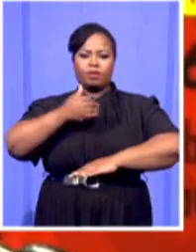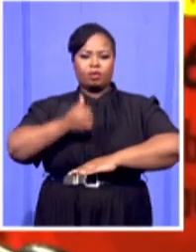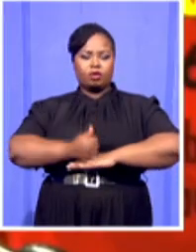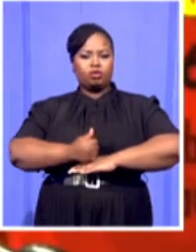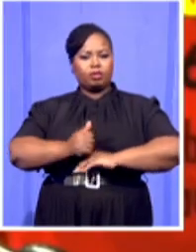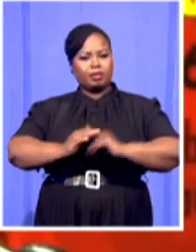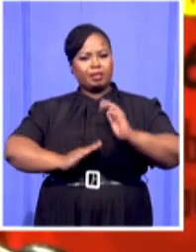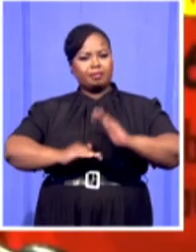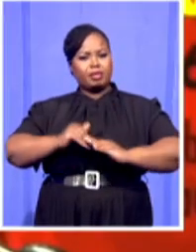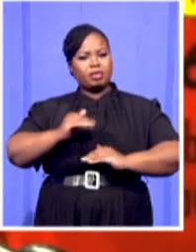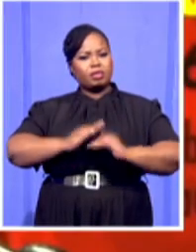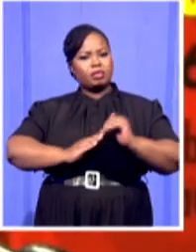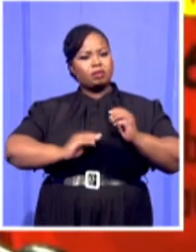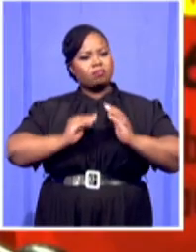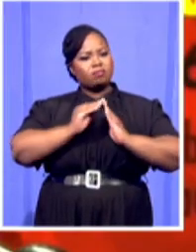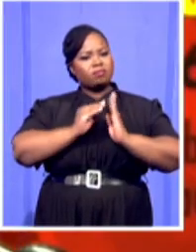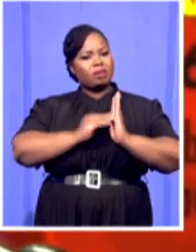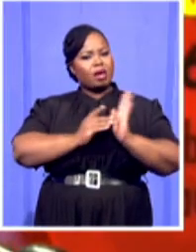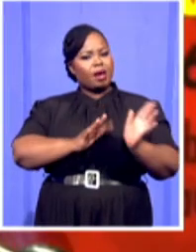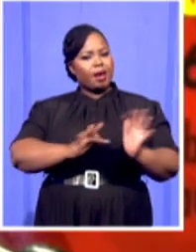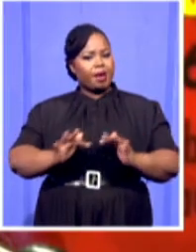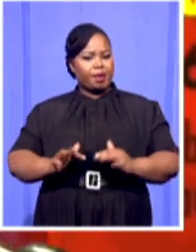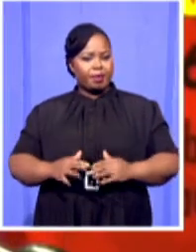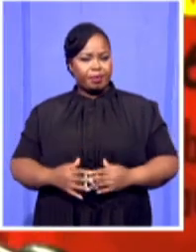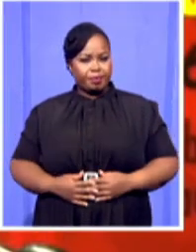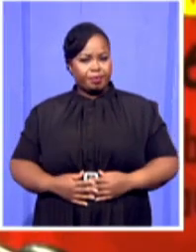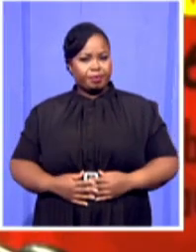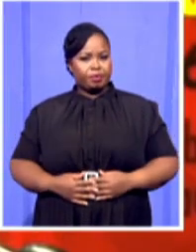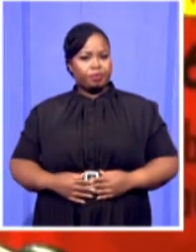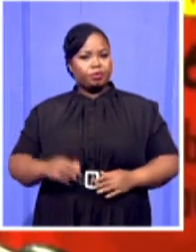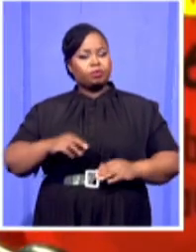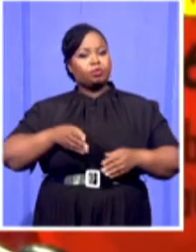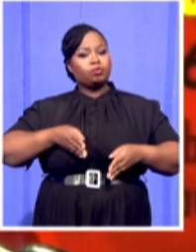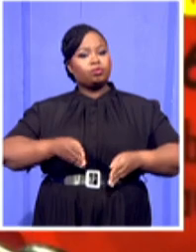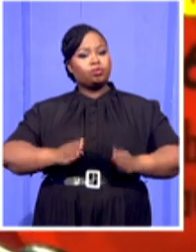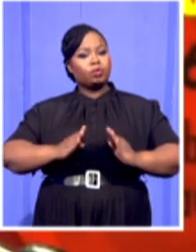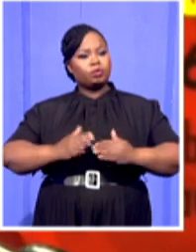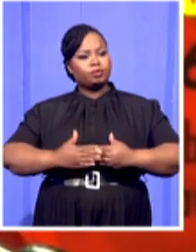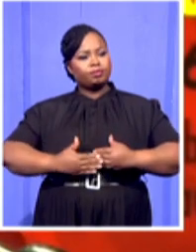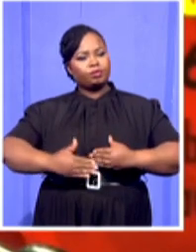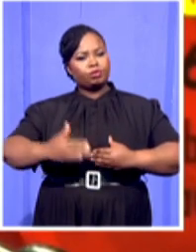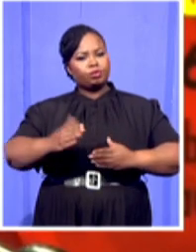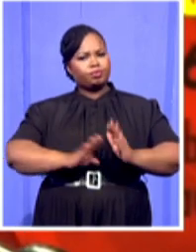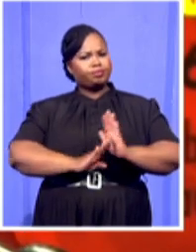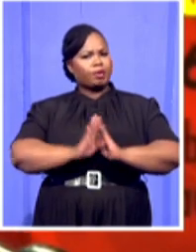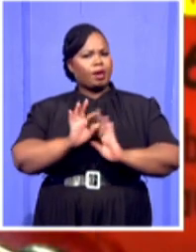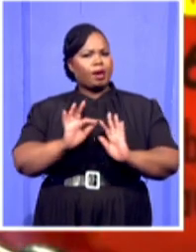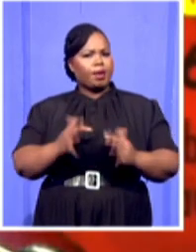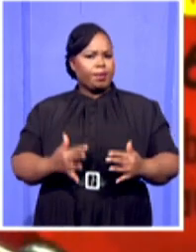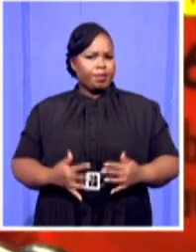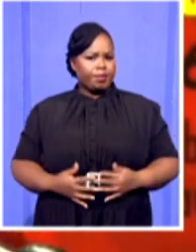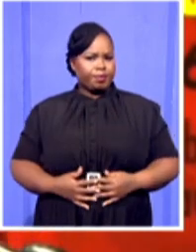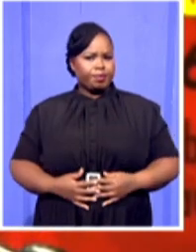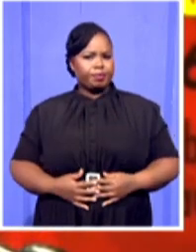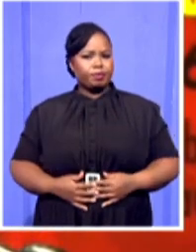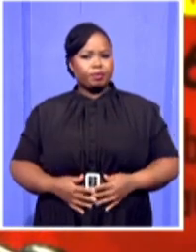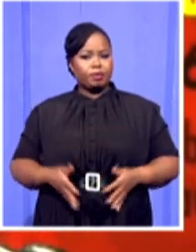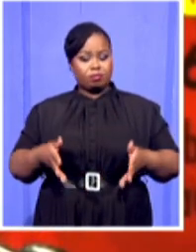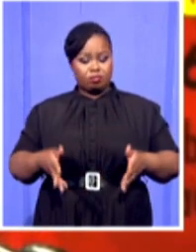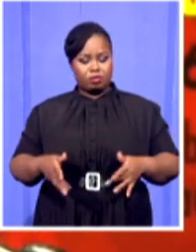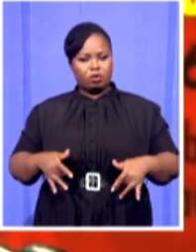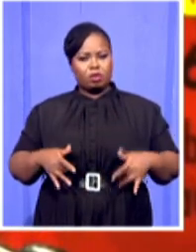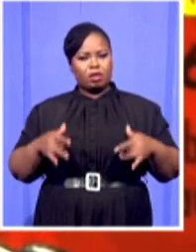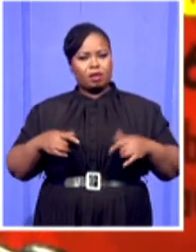building blocks? What is our road to building it within our